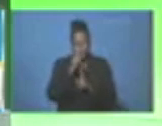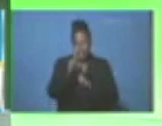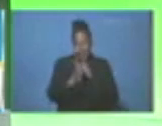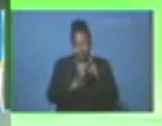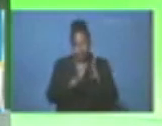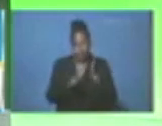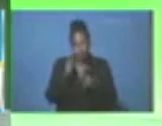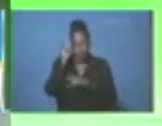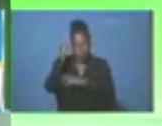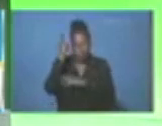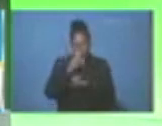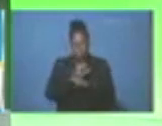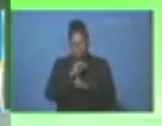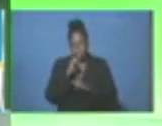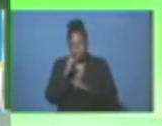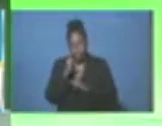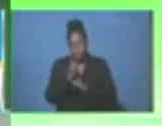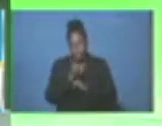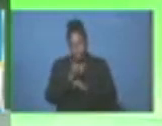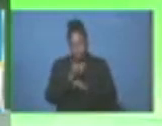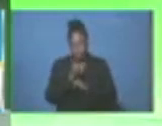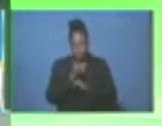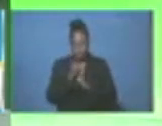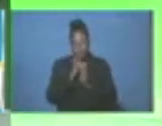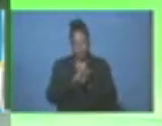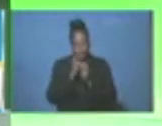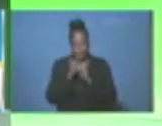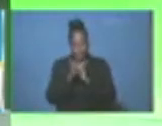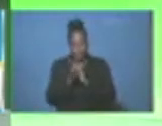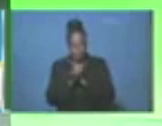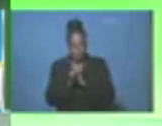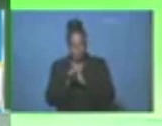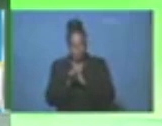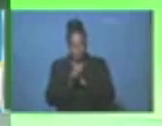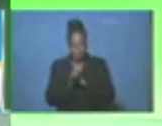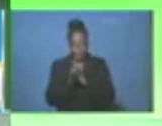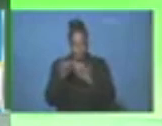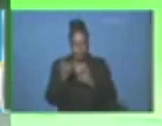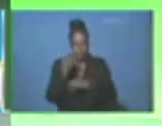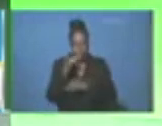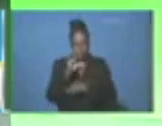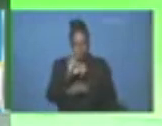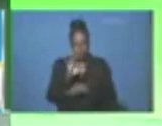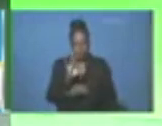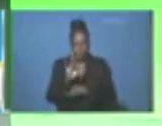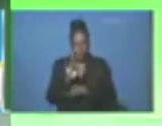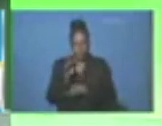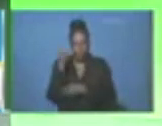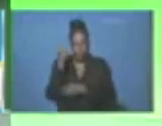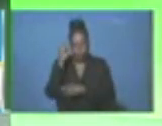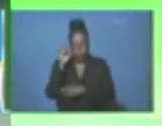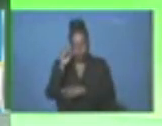political change. Our Desmond Sanders spoke to a leading historian, giving us a perspective of the 1958 general strike.